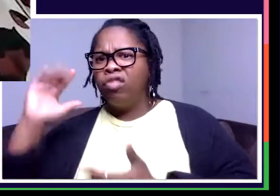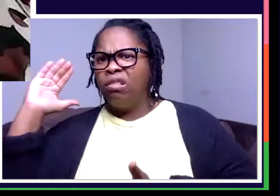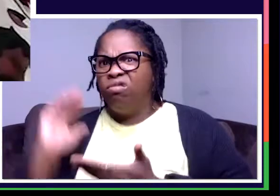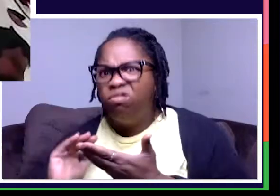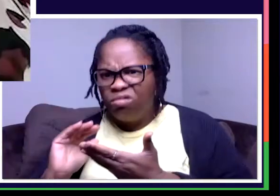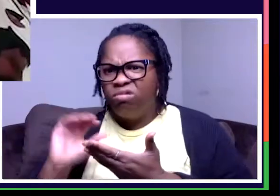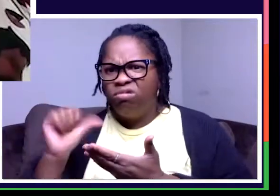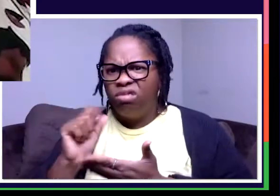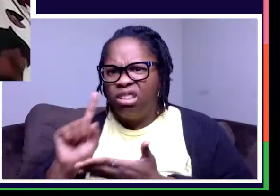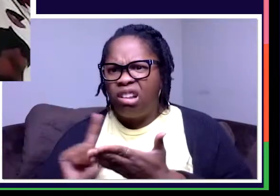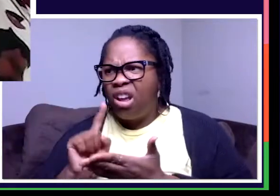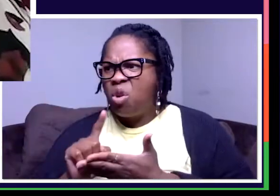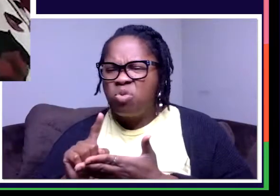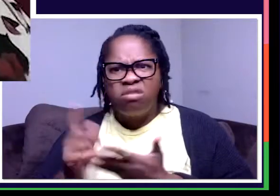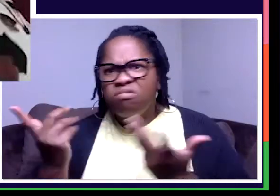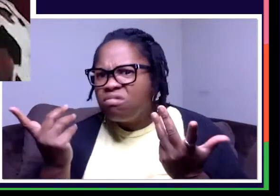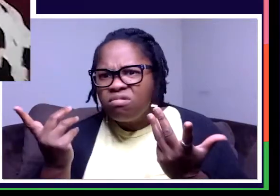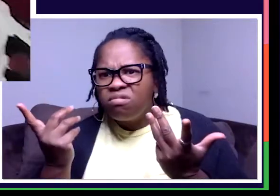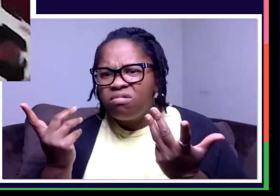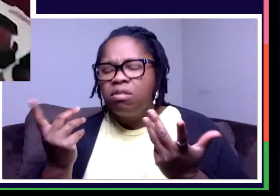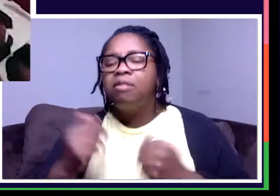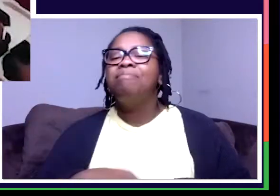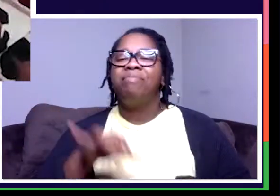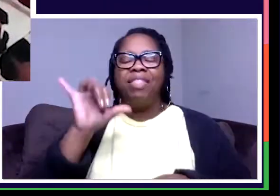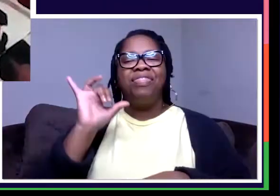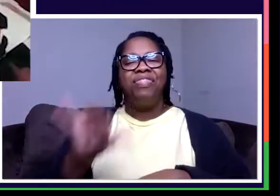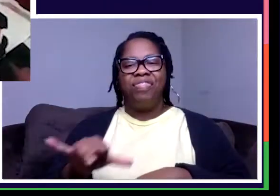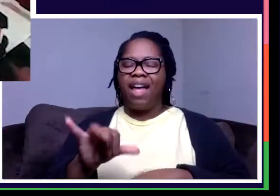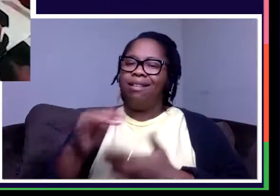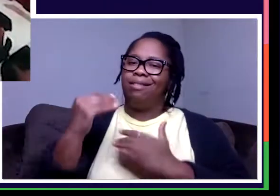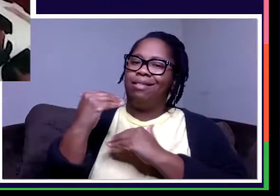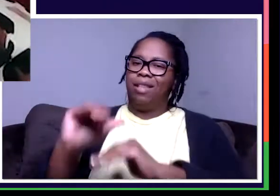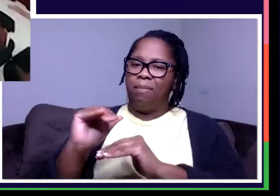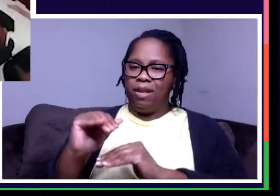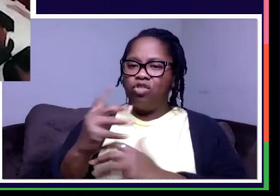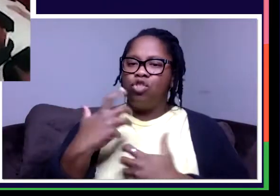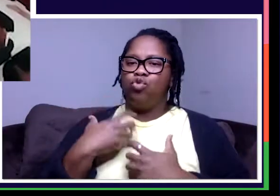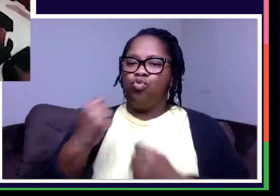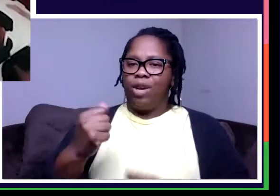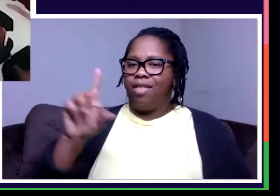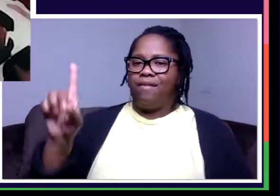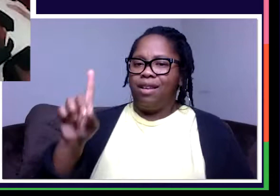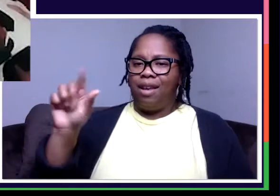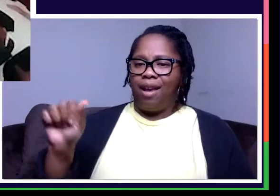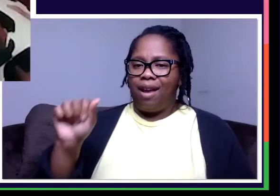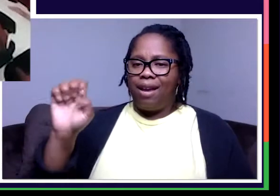year, only 10 hours. This undermined the strength of the